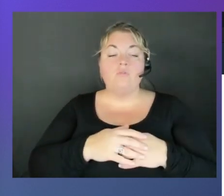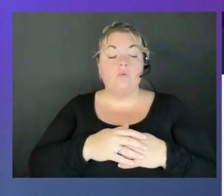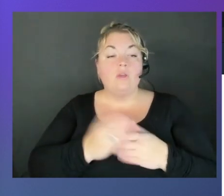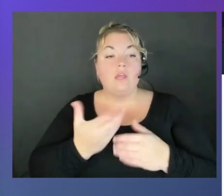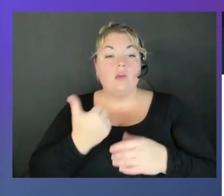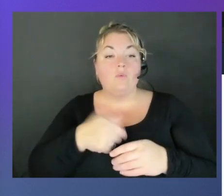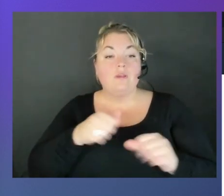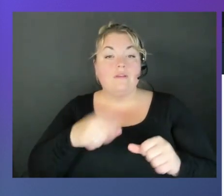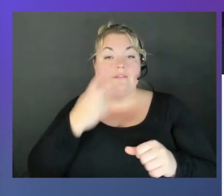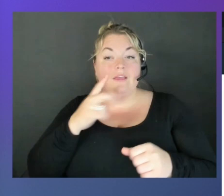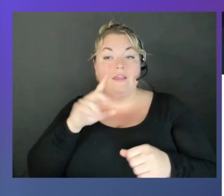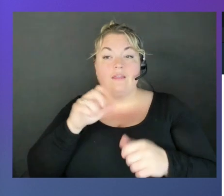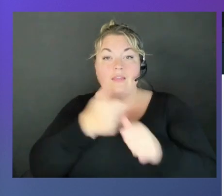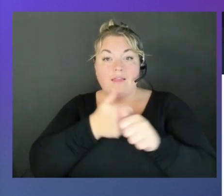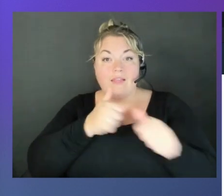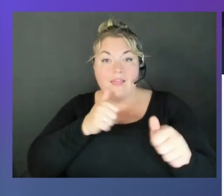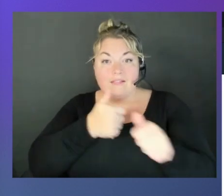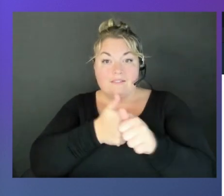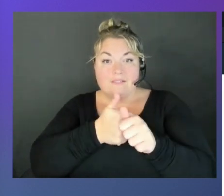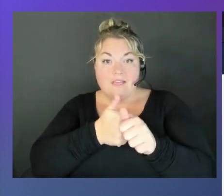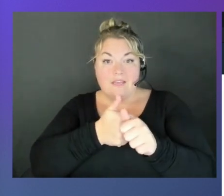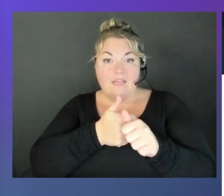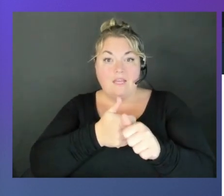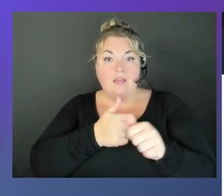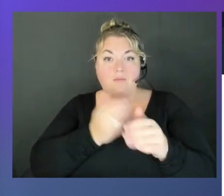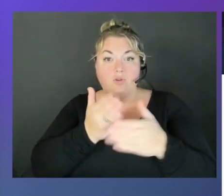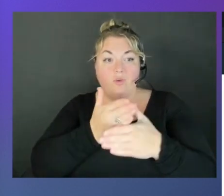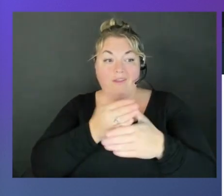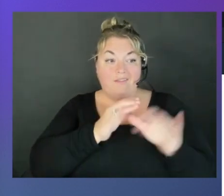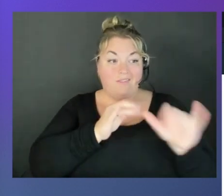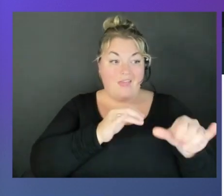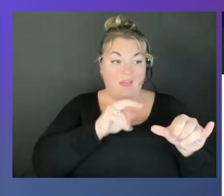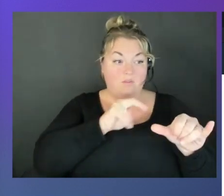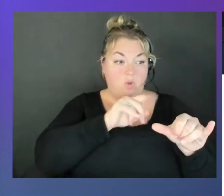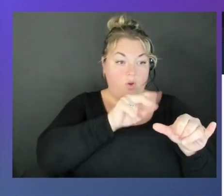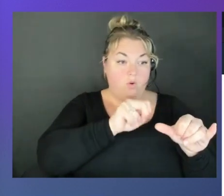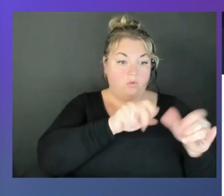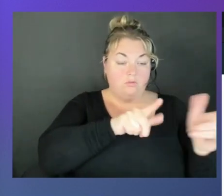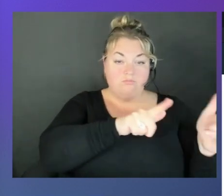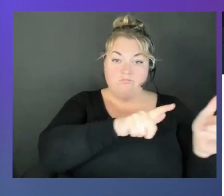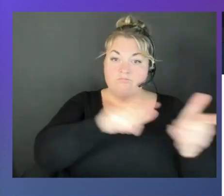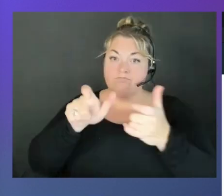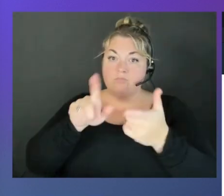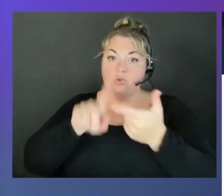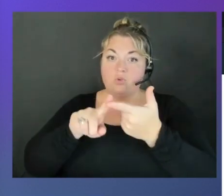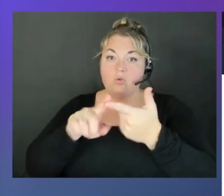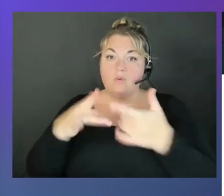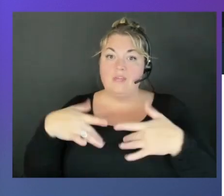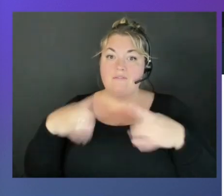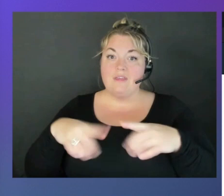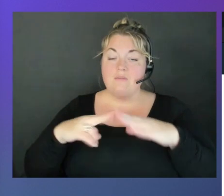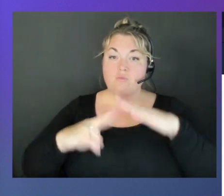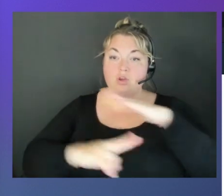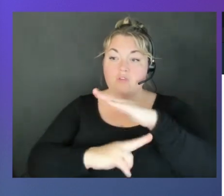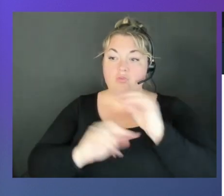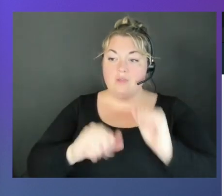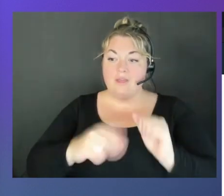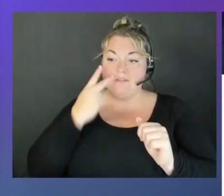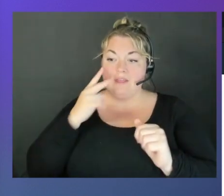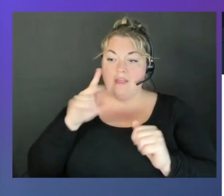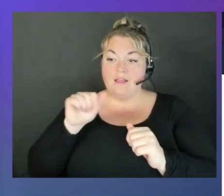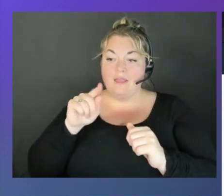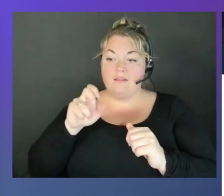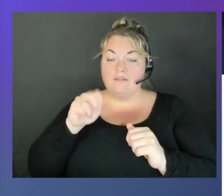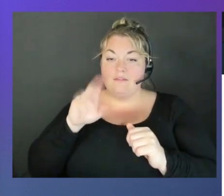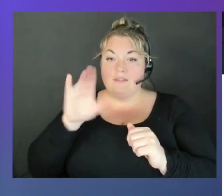the latency between that node and EventBridge. Okay. We can see the latency and the number of transactions